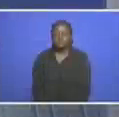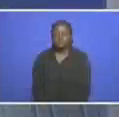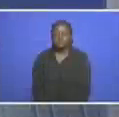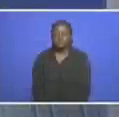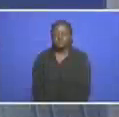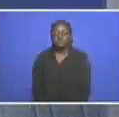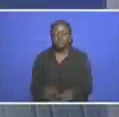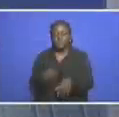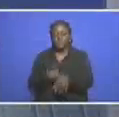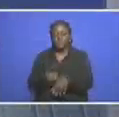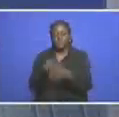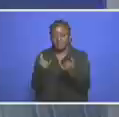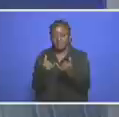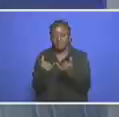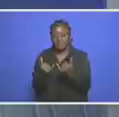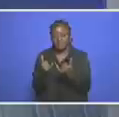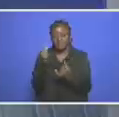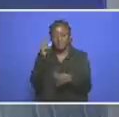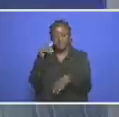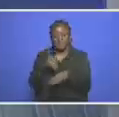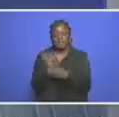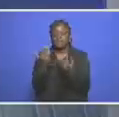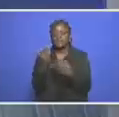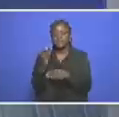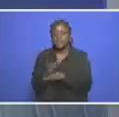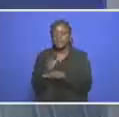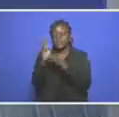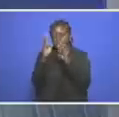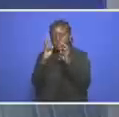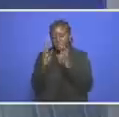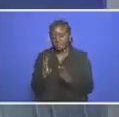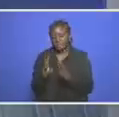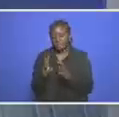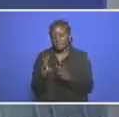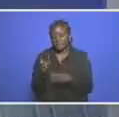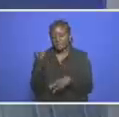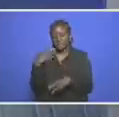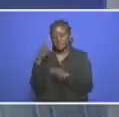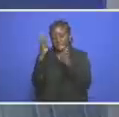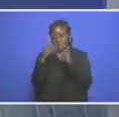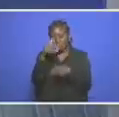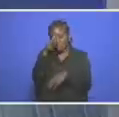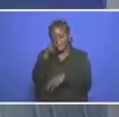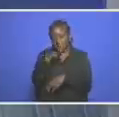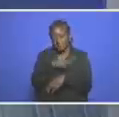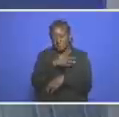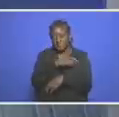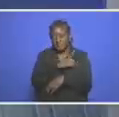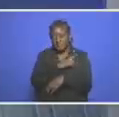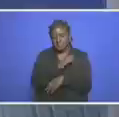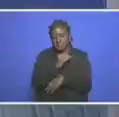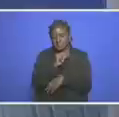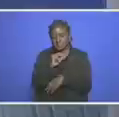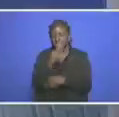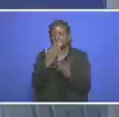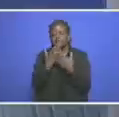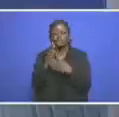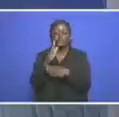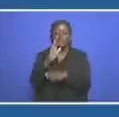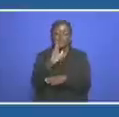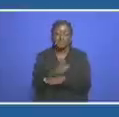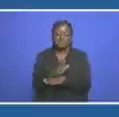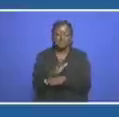It's time now for a check on tonight's weather forecast. Chief Meteorologist Basil Dean joins us in studio with the latest temperatures. Good evening,